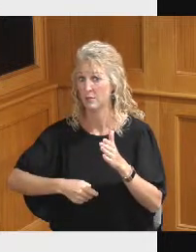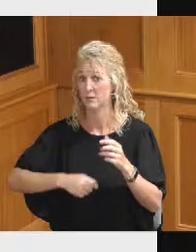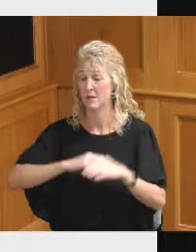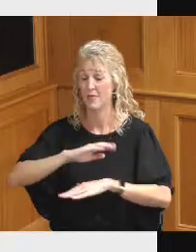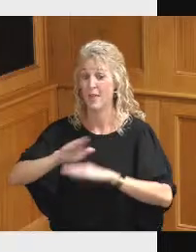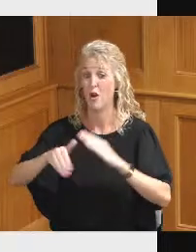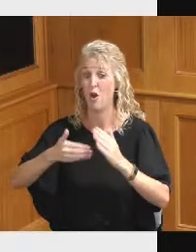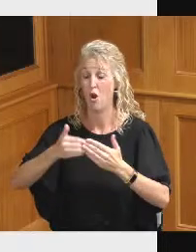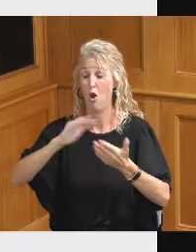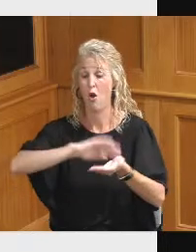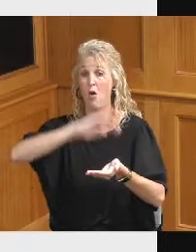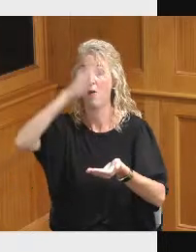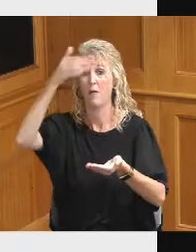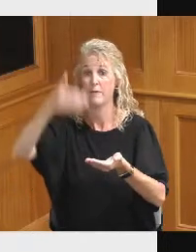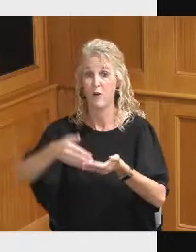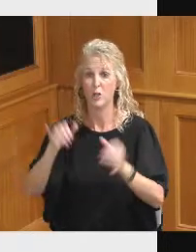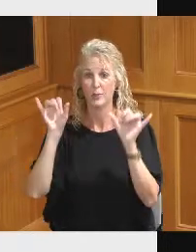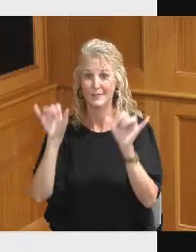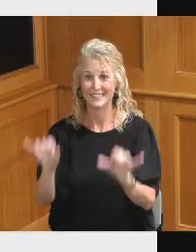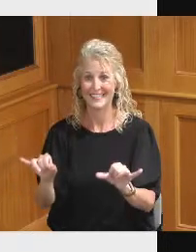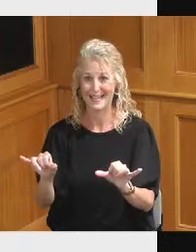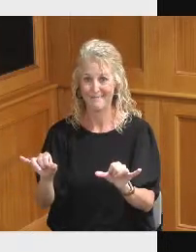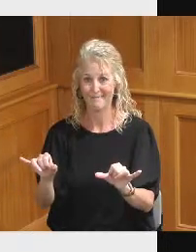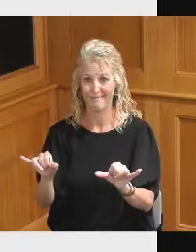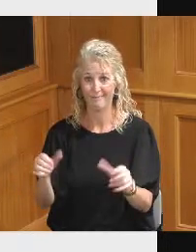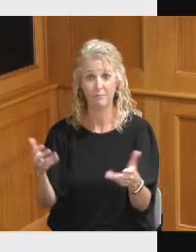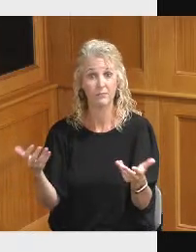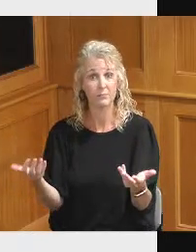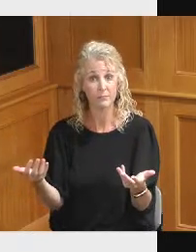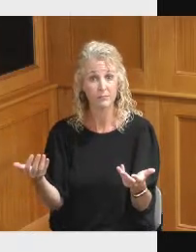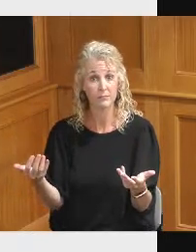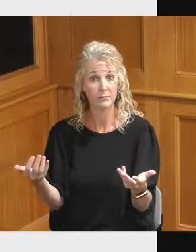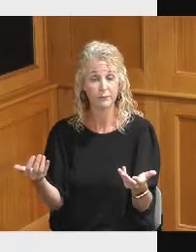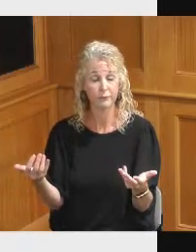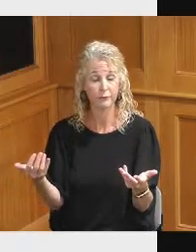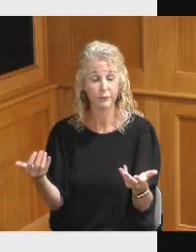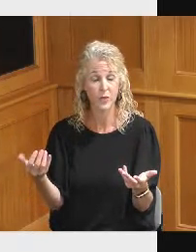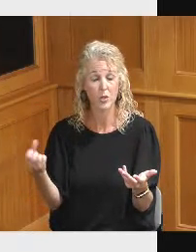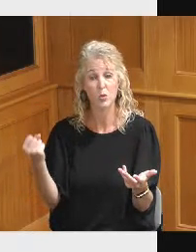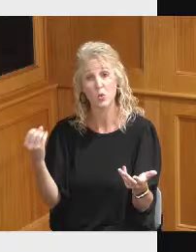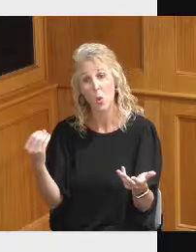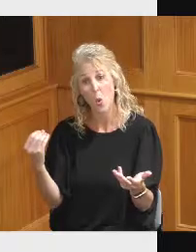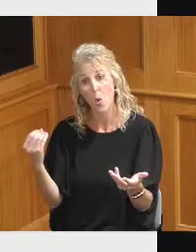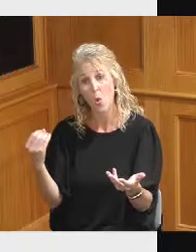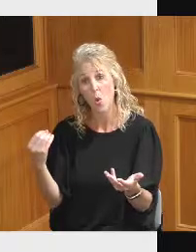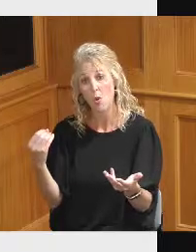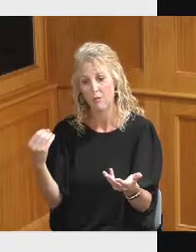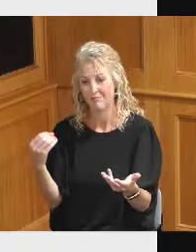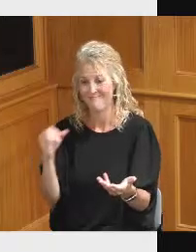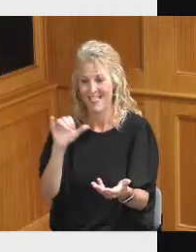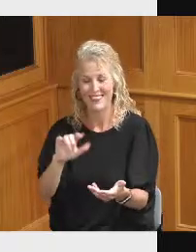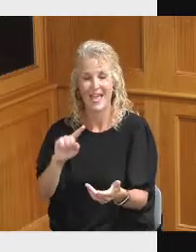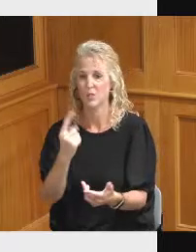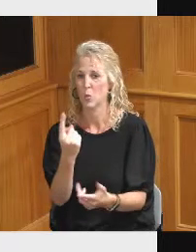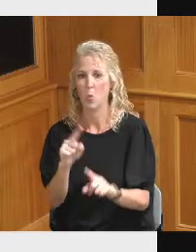we receive is the same. That is essentially on the outside all that a customer would see in terms of the change, but it